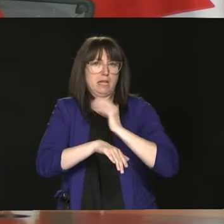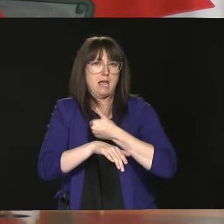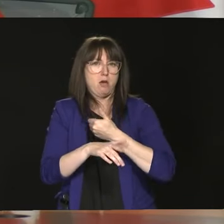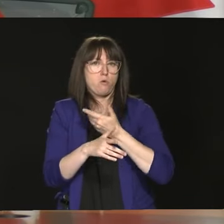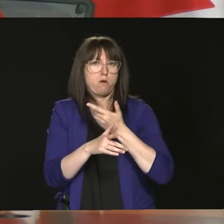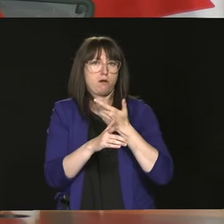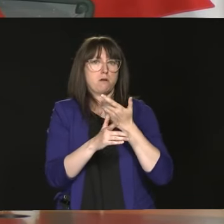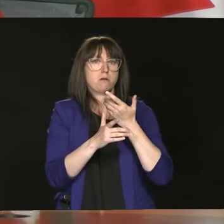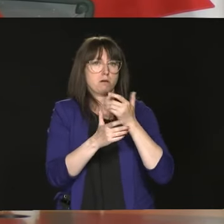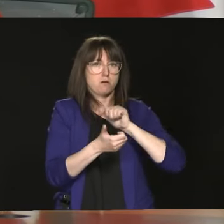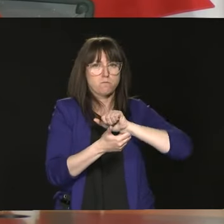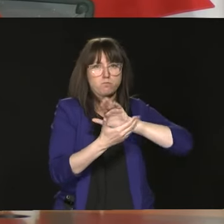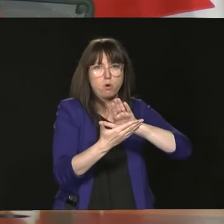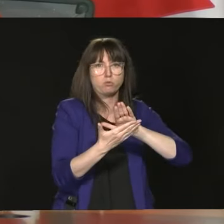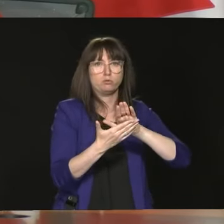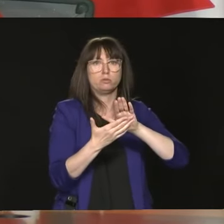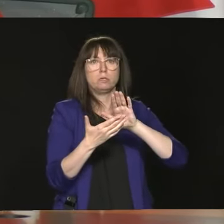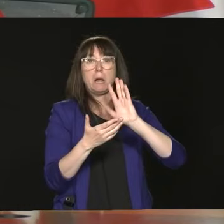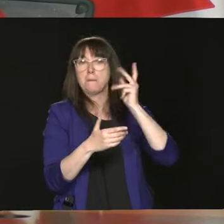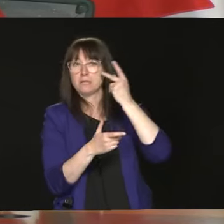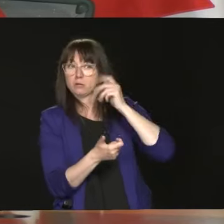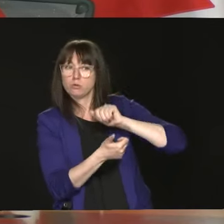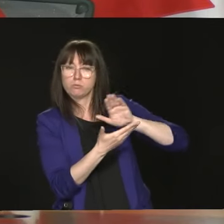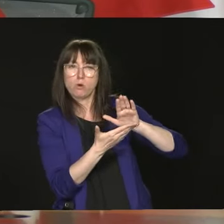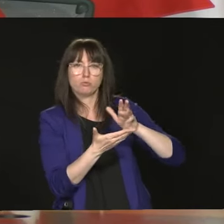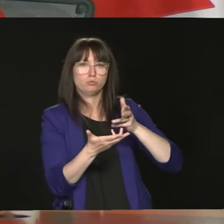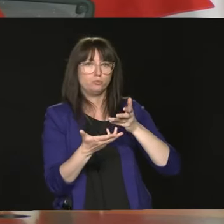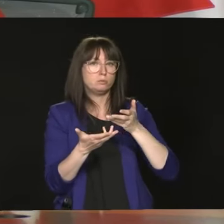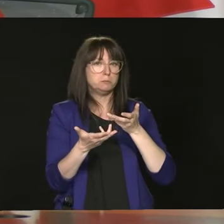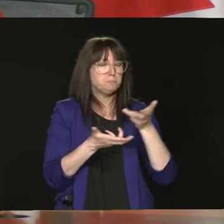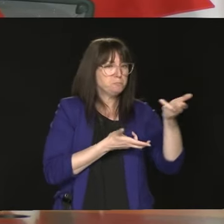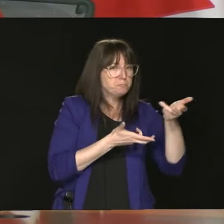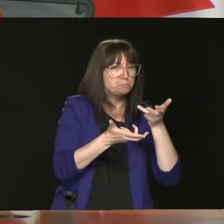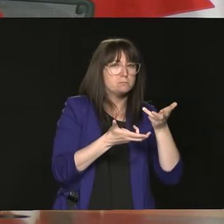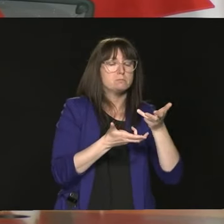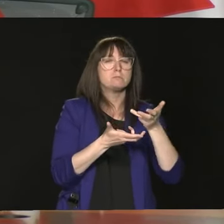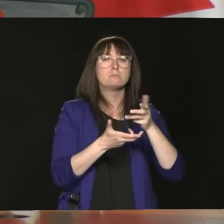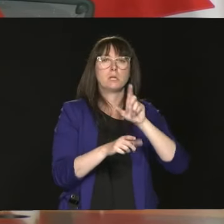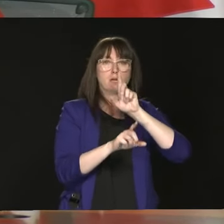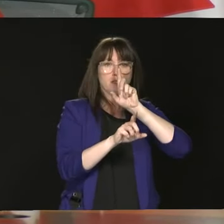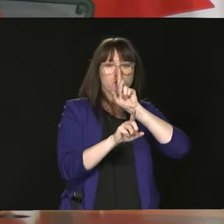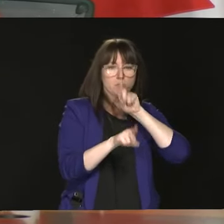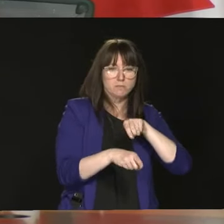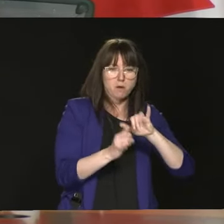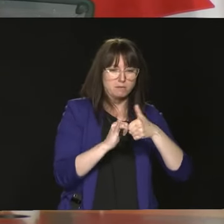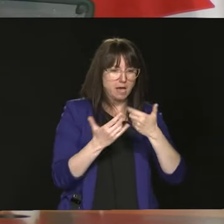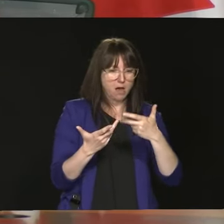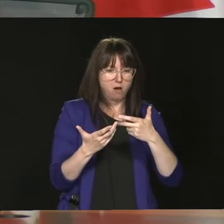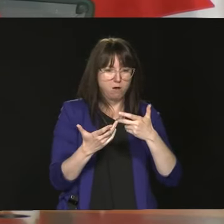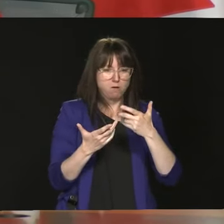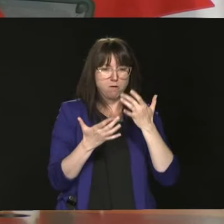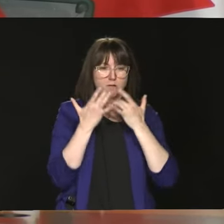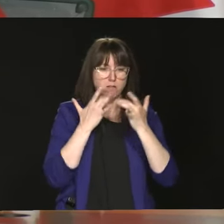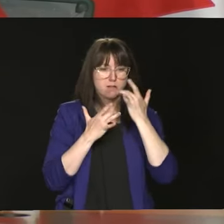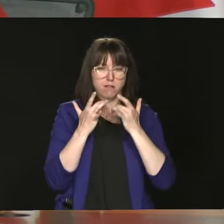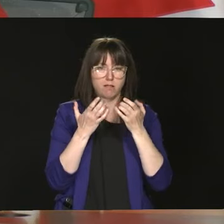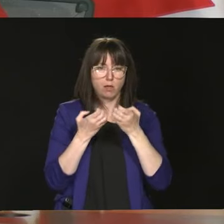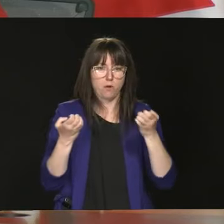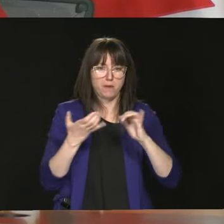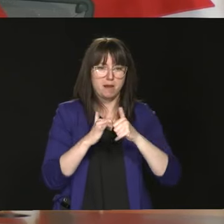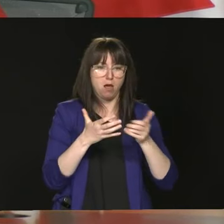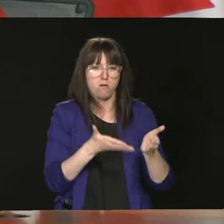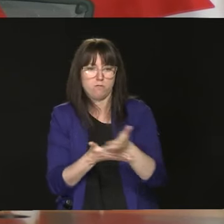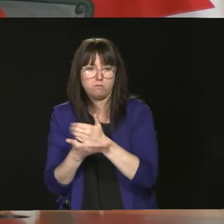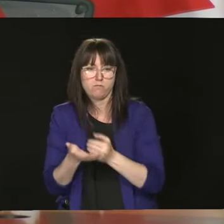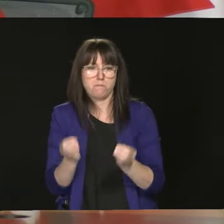the ground, not just in response to supply chain challenges, but in anticipation of these